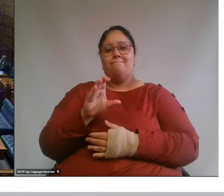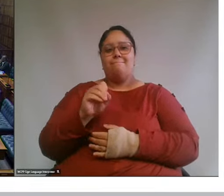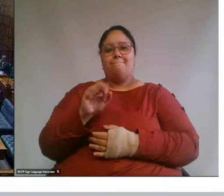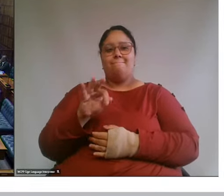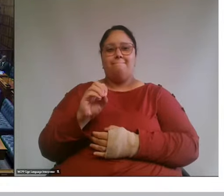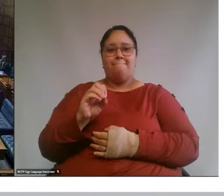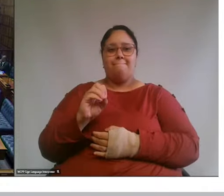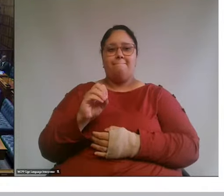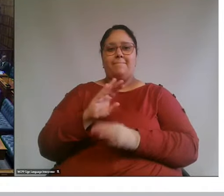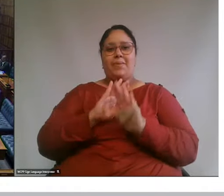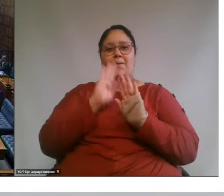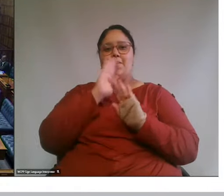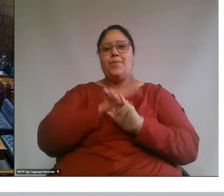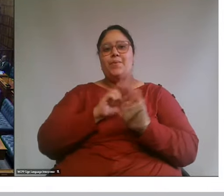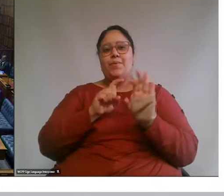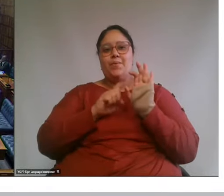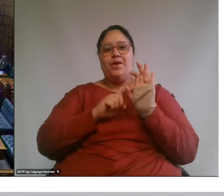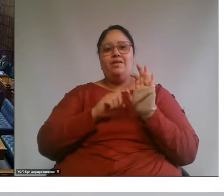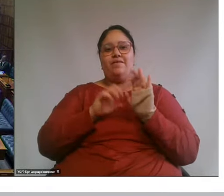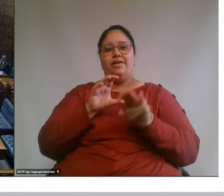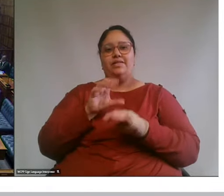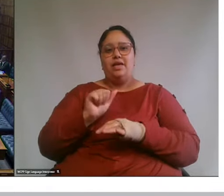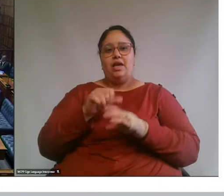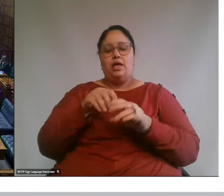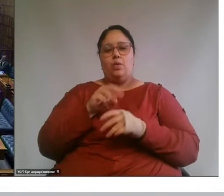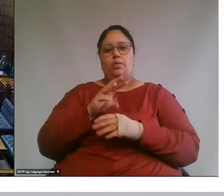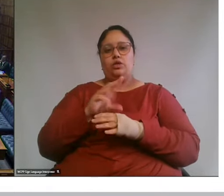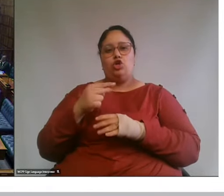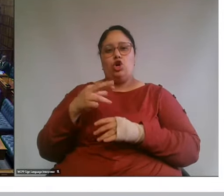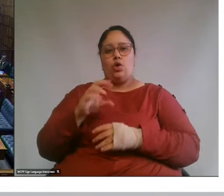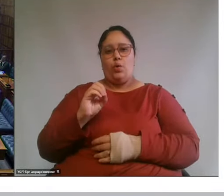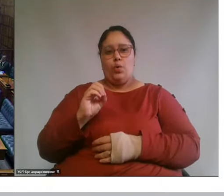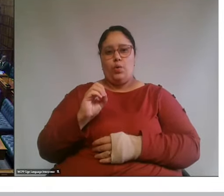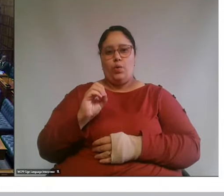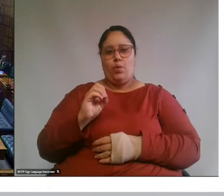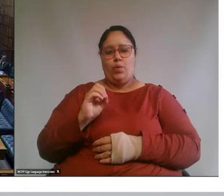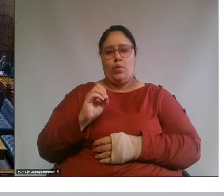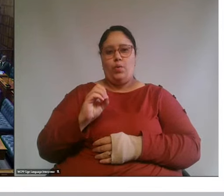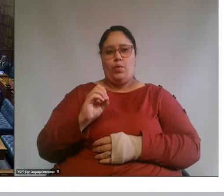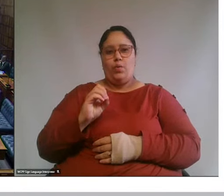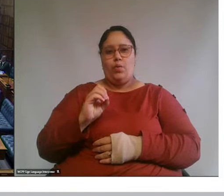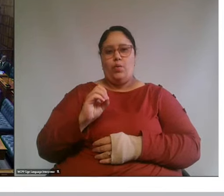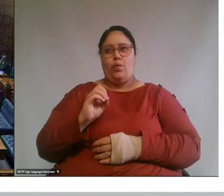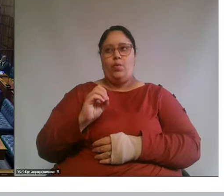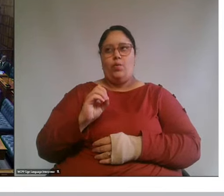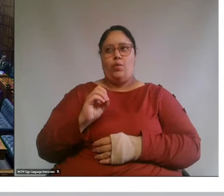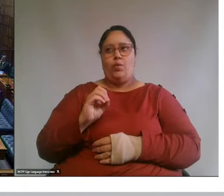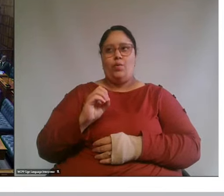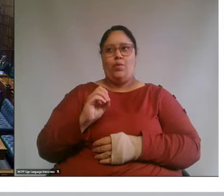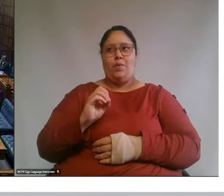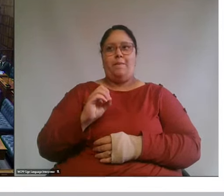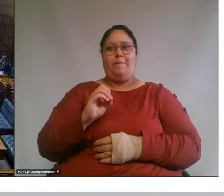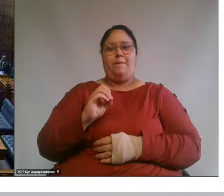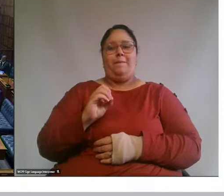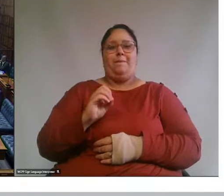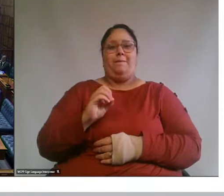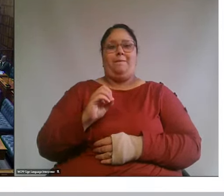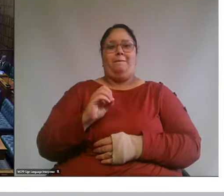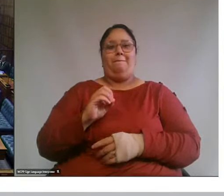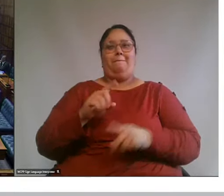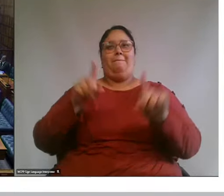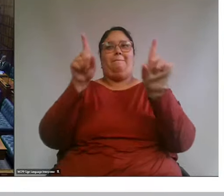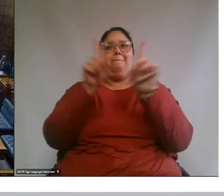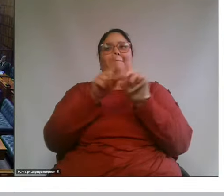qualified Casa in West grow um I then uh you know obviously expanded